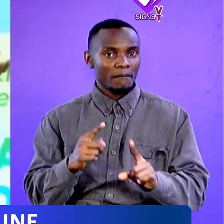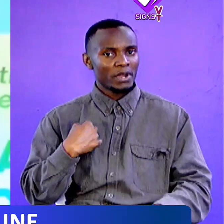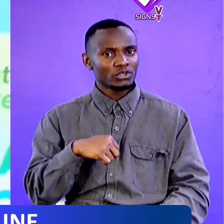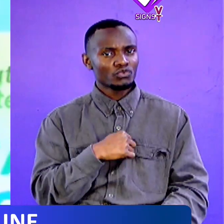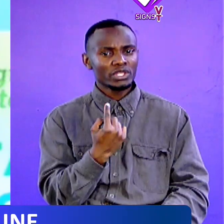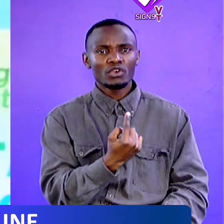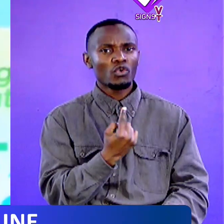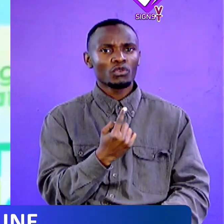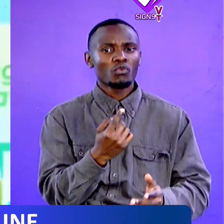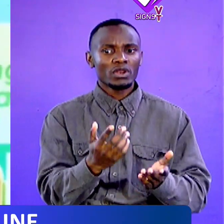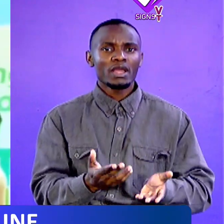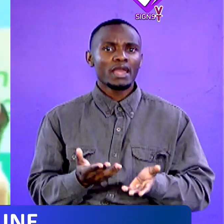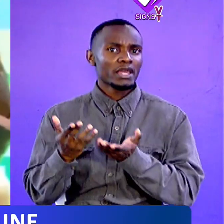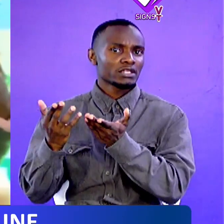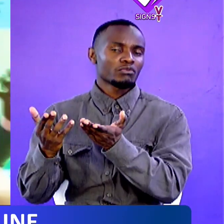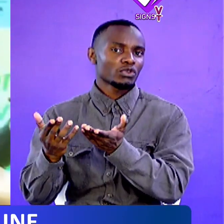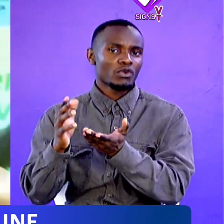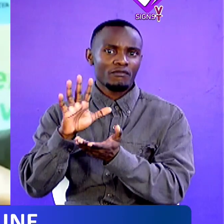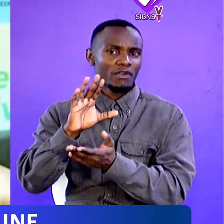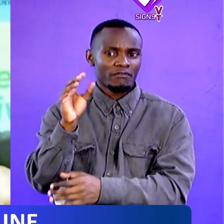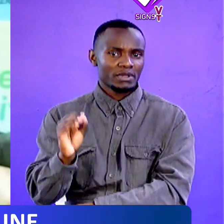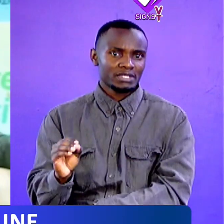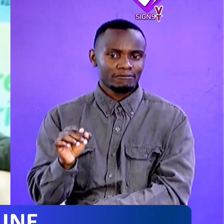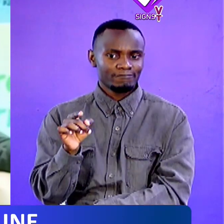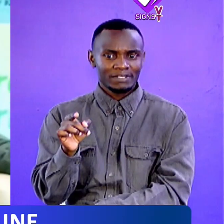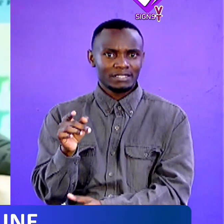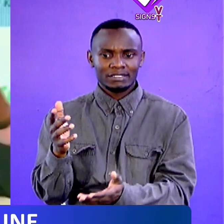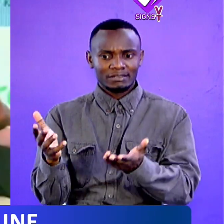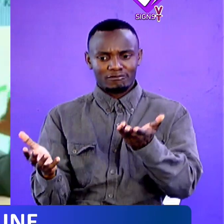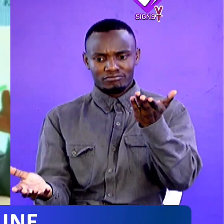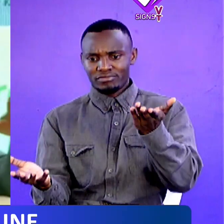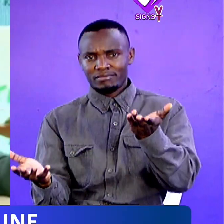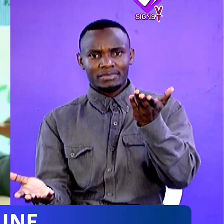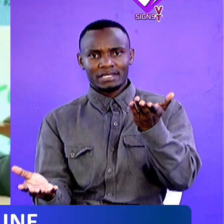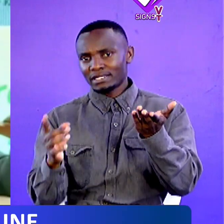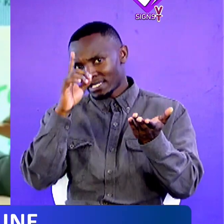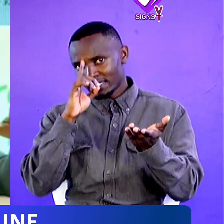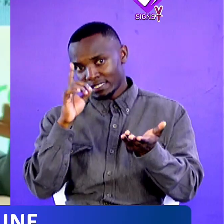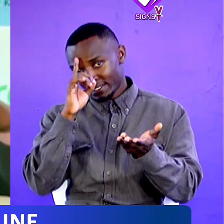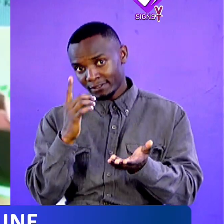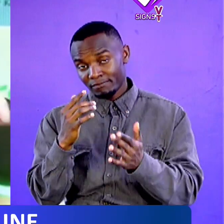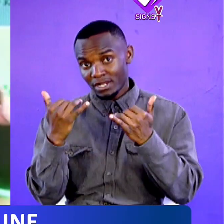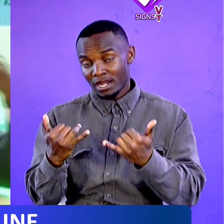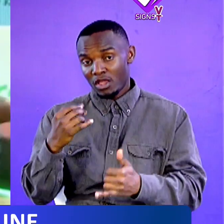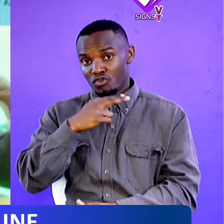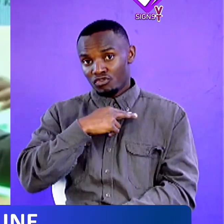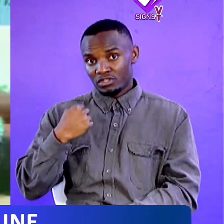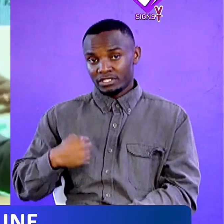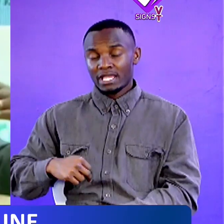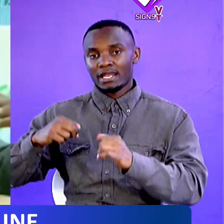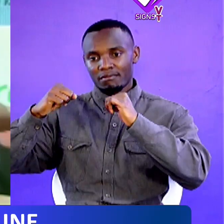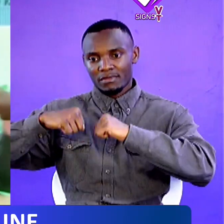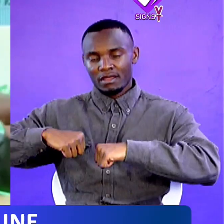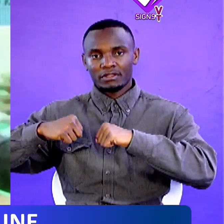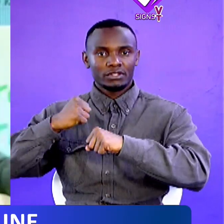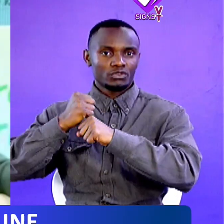5%, according to Lee. That trade imbalance is serious. They have agreed to a reciprocal